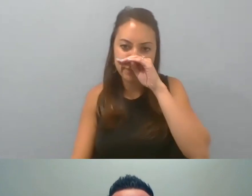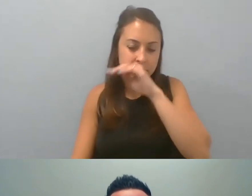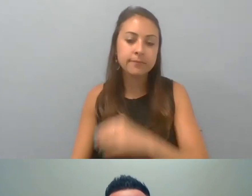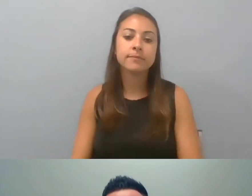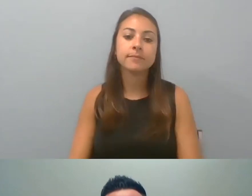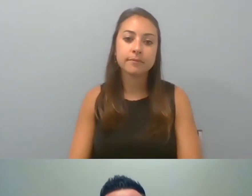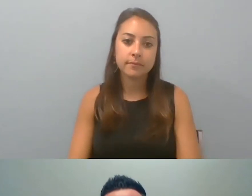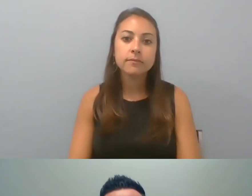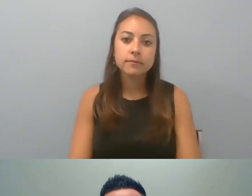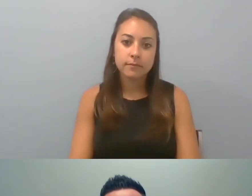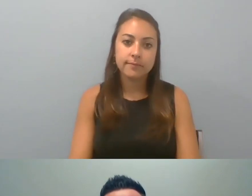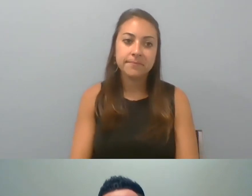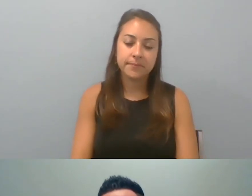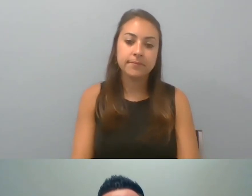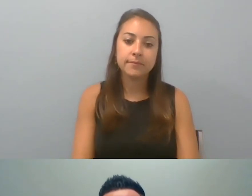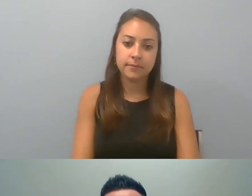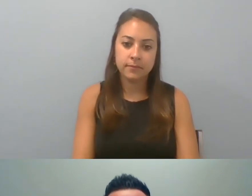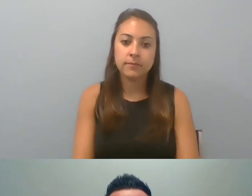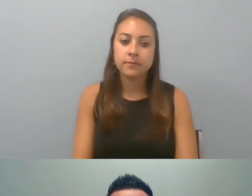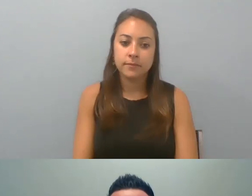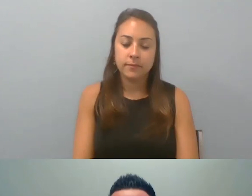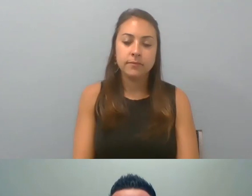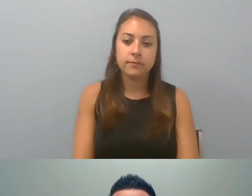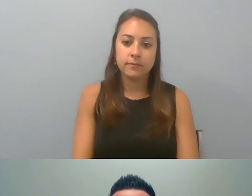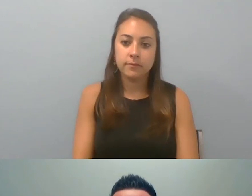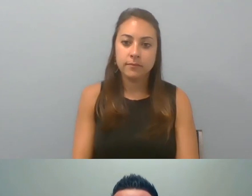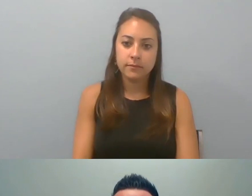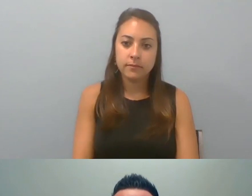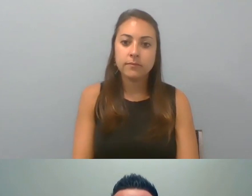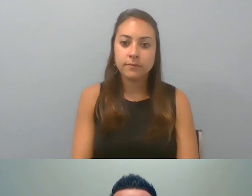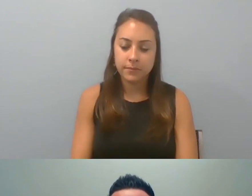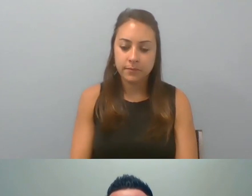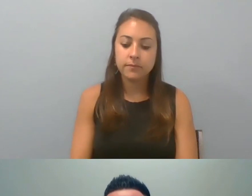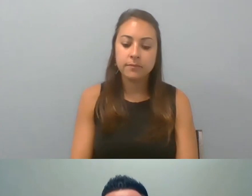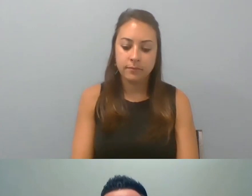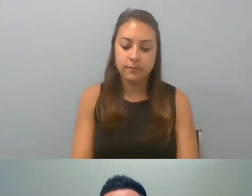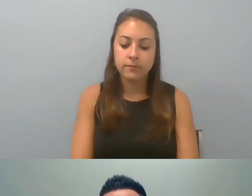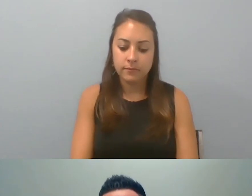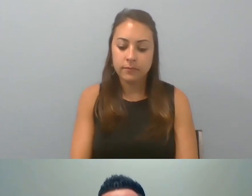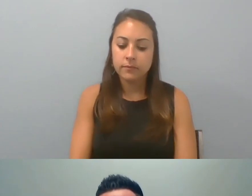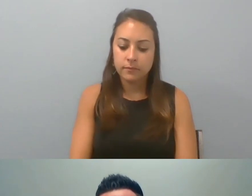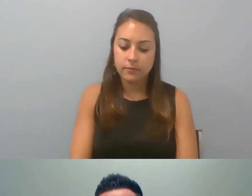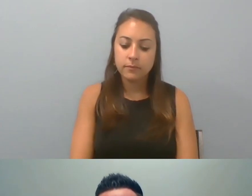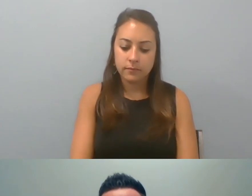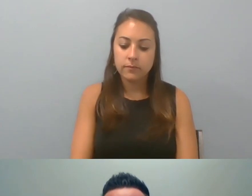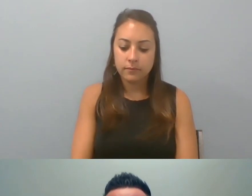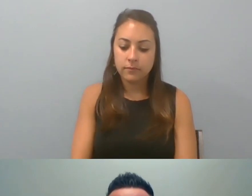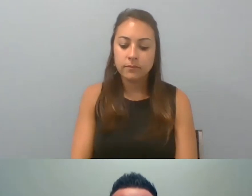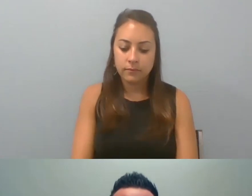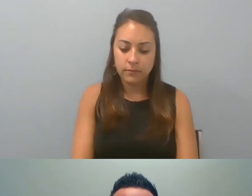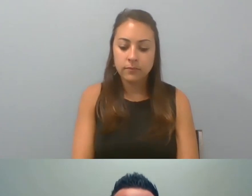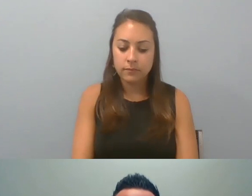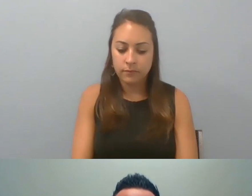format that you can literally just grab without a wait and you're on your way. So we do have a pretty robust offering of that. And